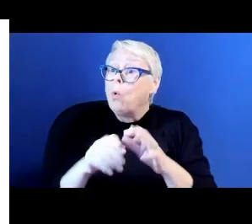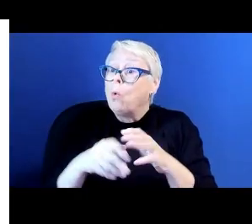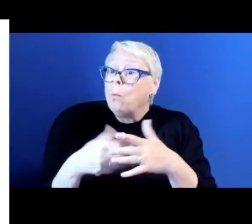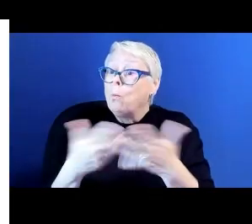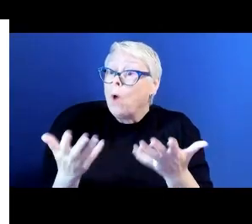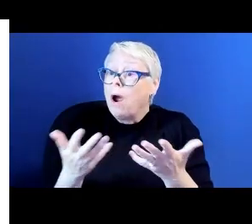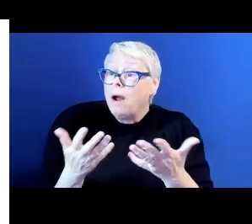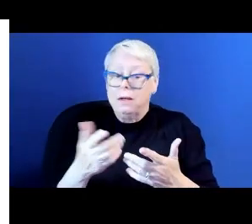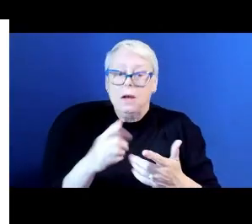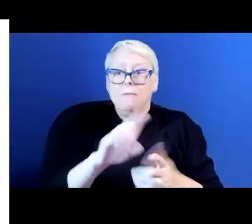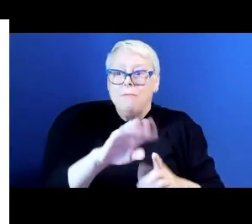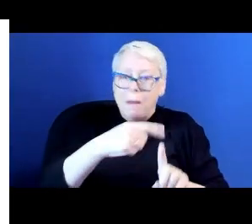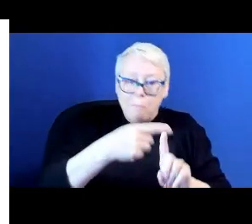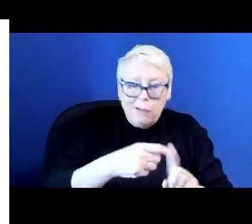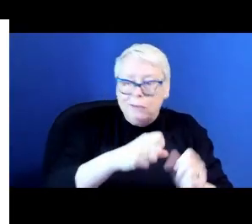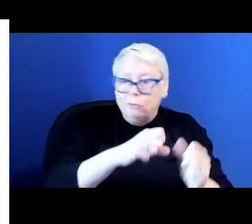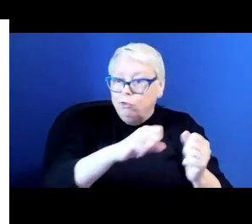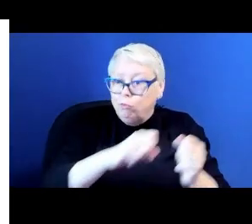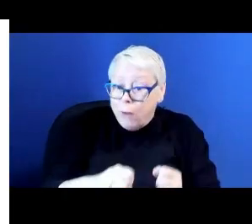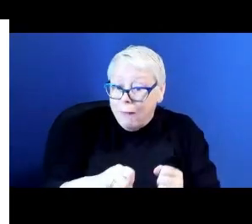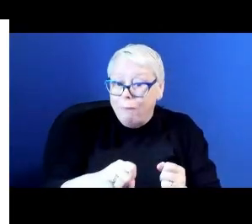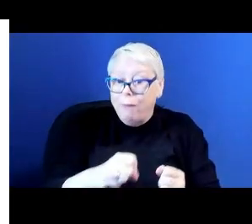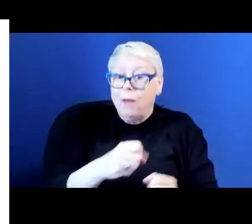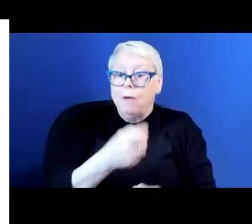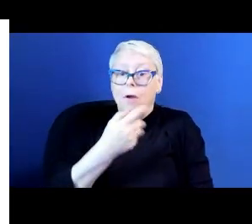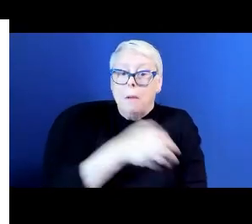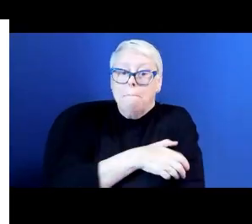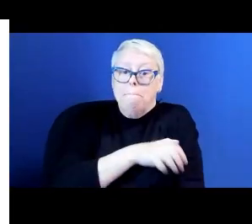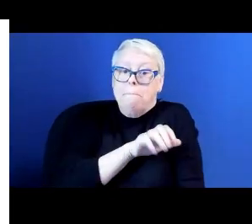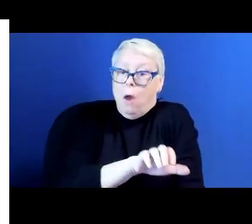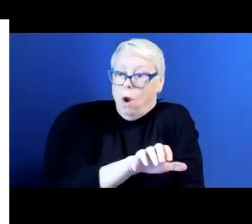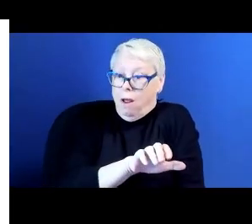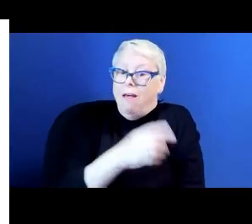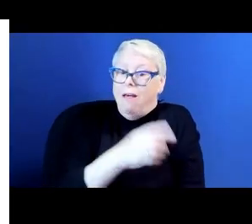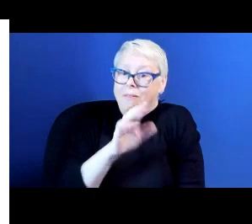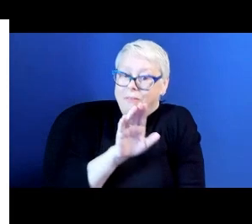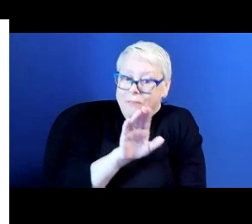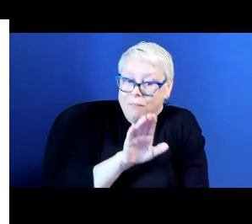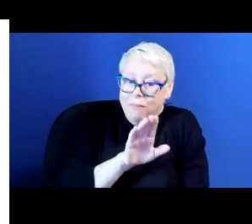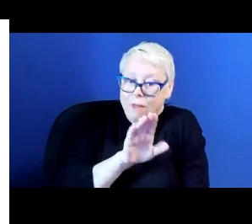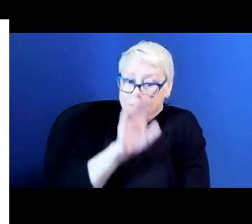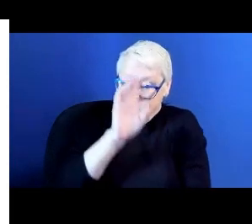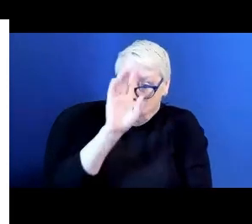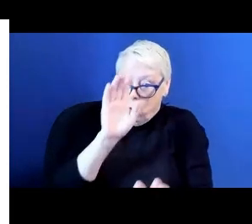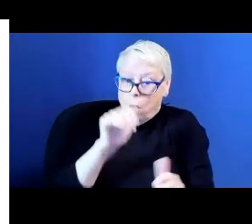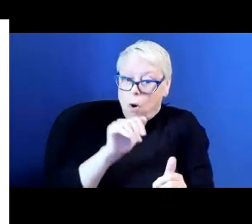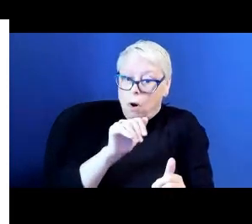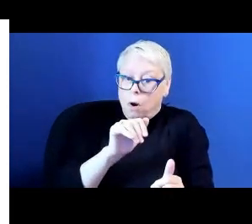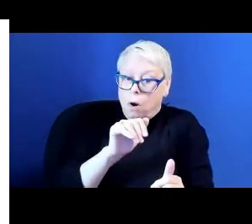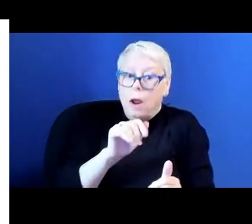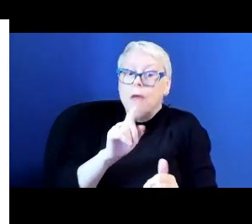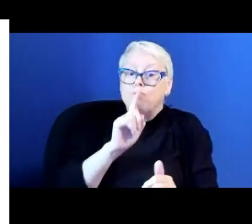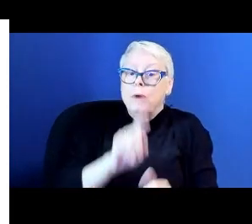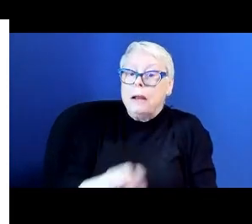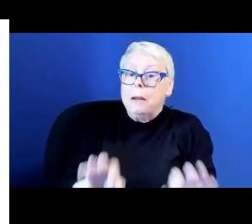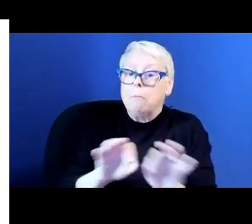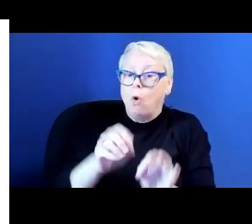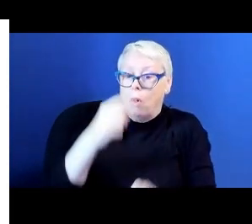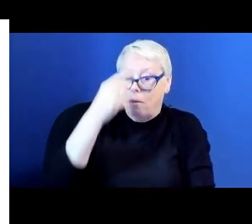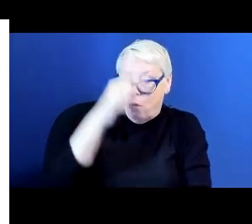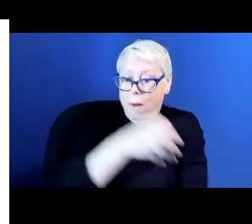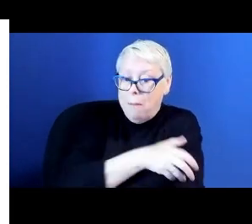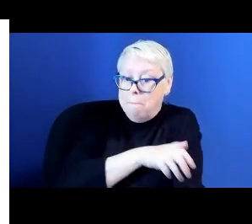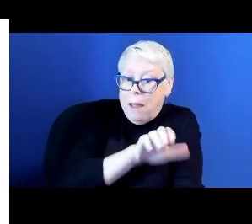and empowerment focused approach, acknowledging and validating participants' feeling,